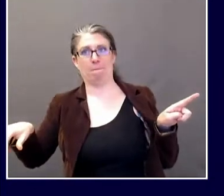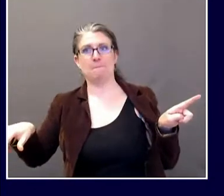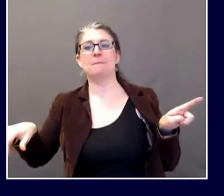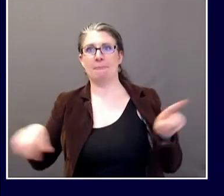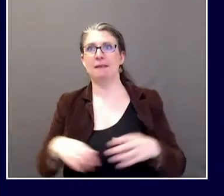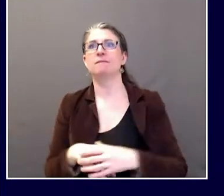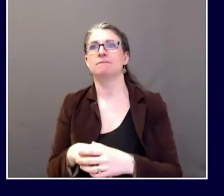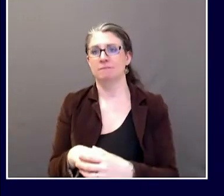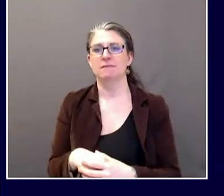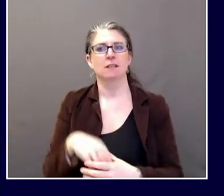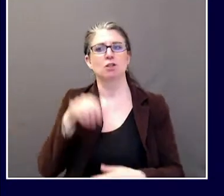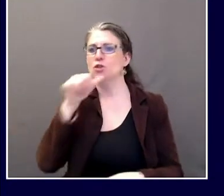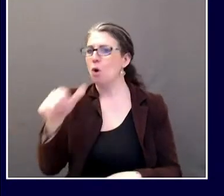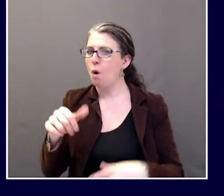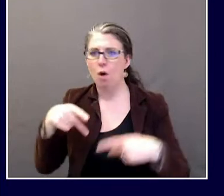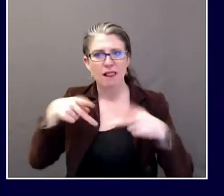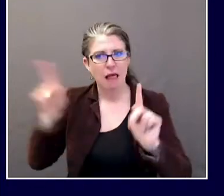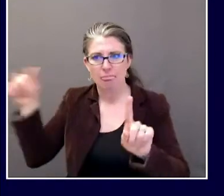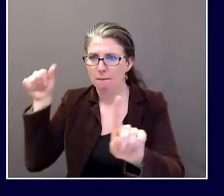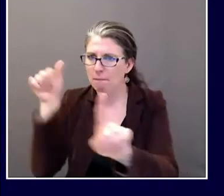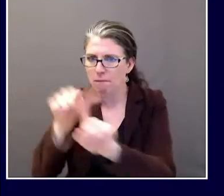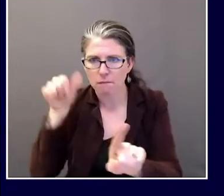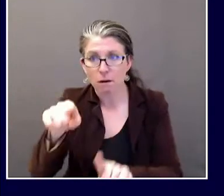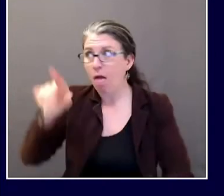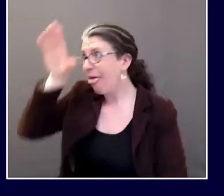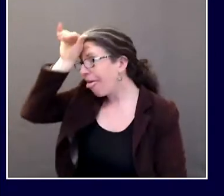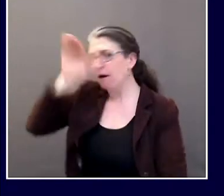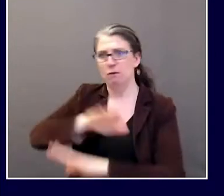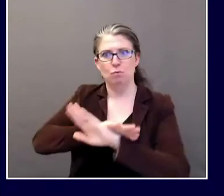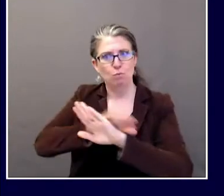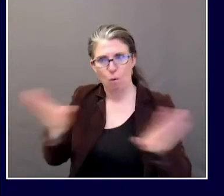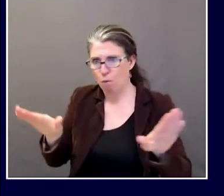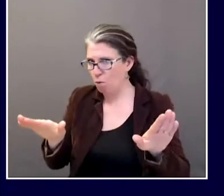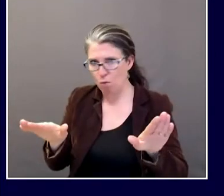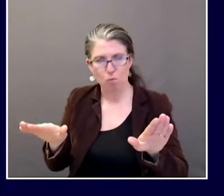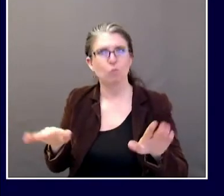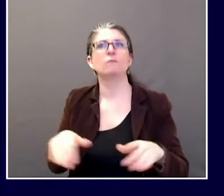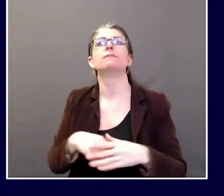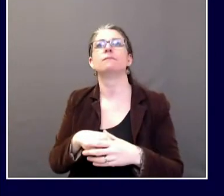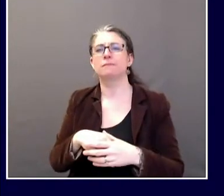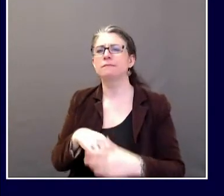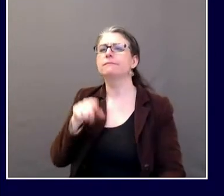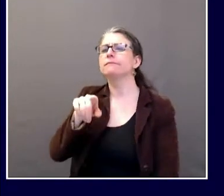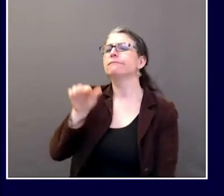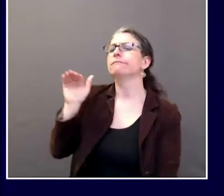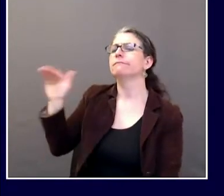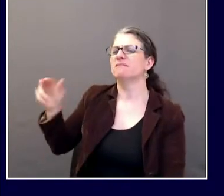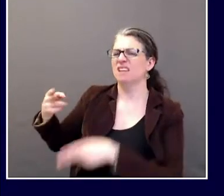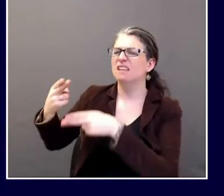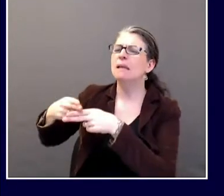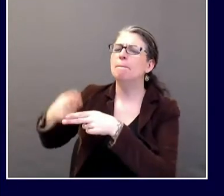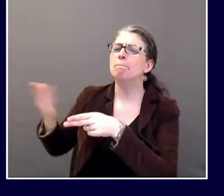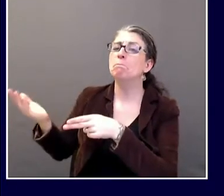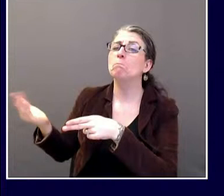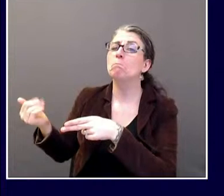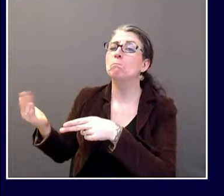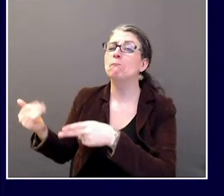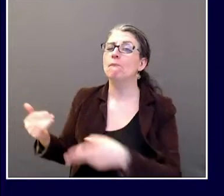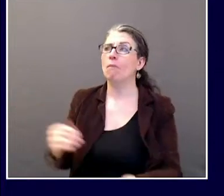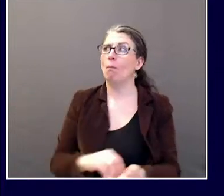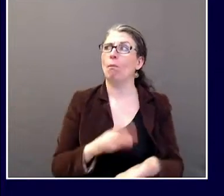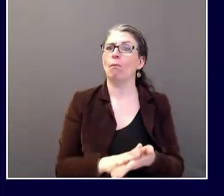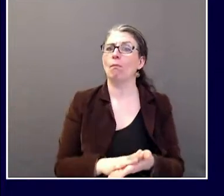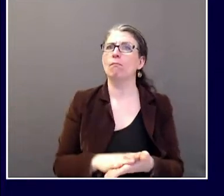And first of all, ask for the person's name and ID number. And then hang up. And if you're skeptical, call the Maine CDC front